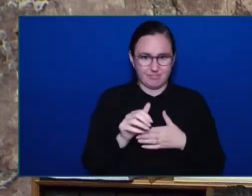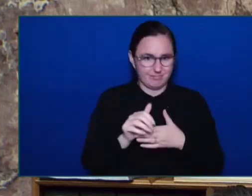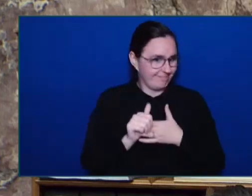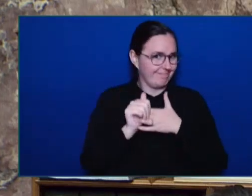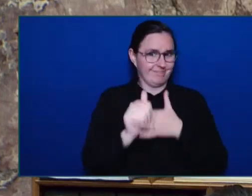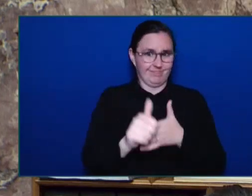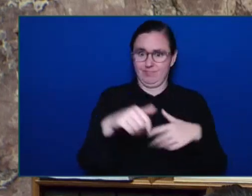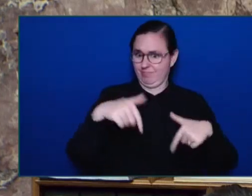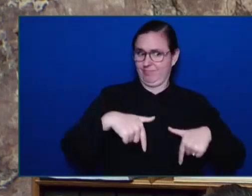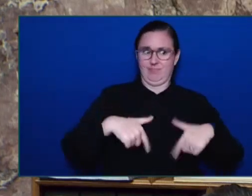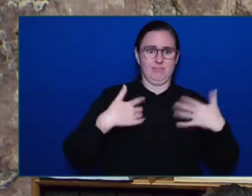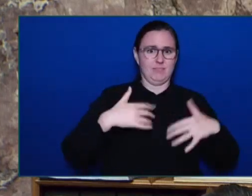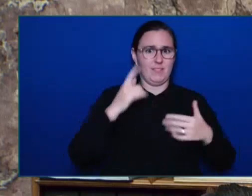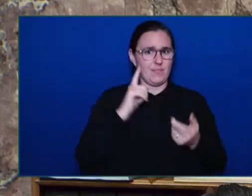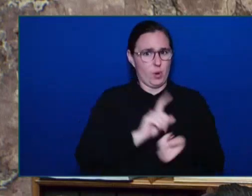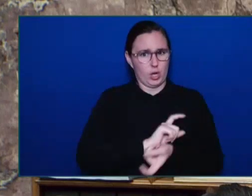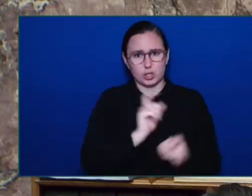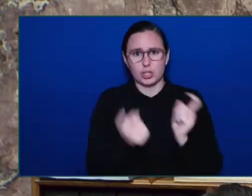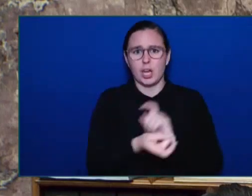Honourable Speaker.